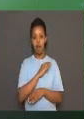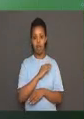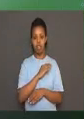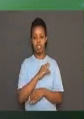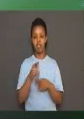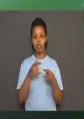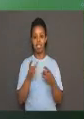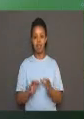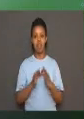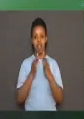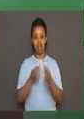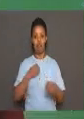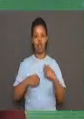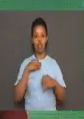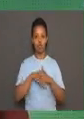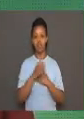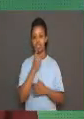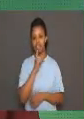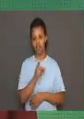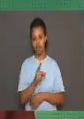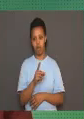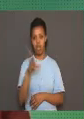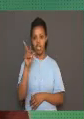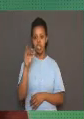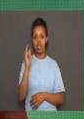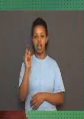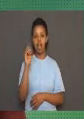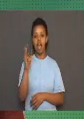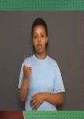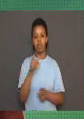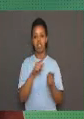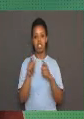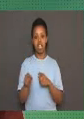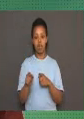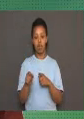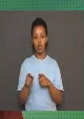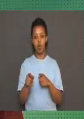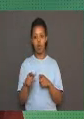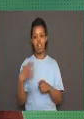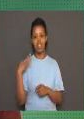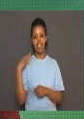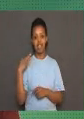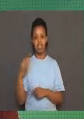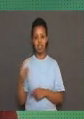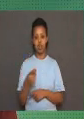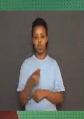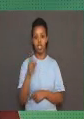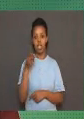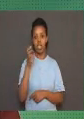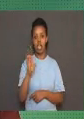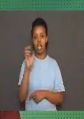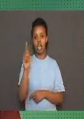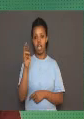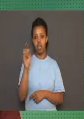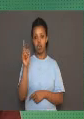in an organism. A dihybrid is an individual who is